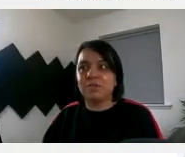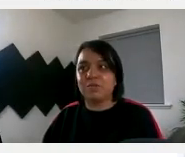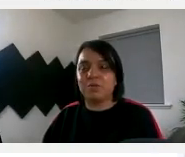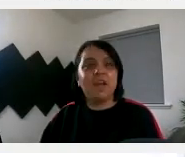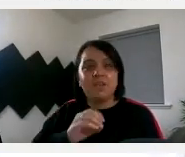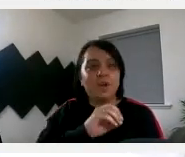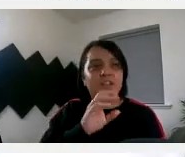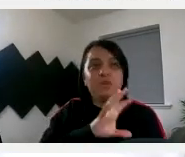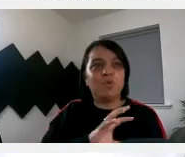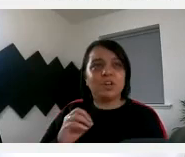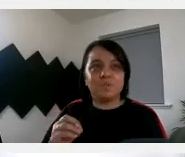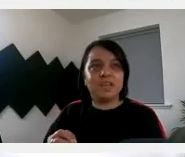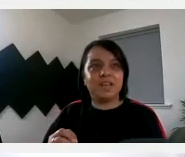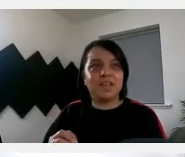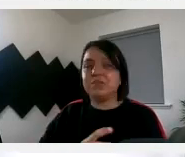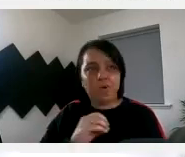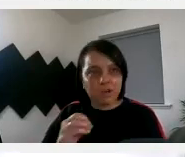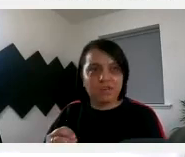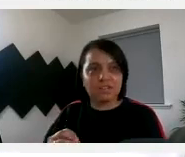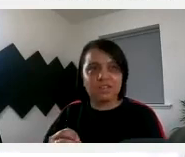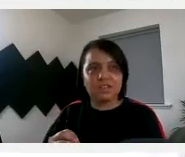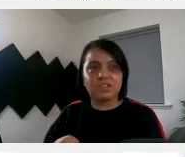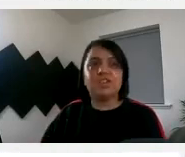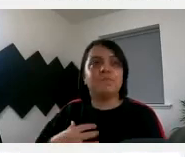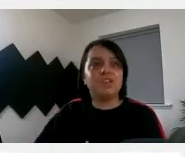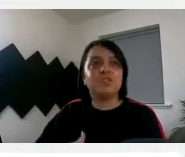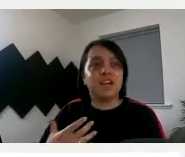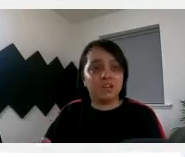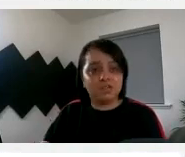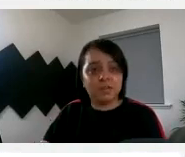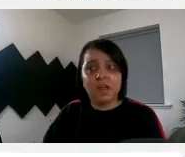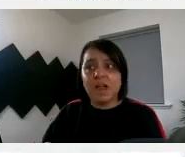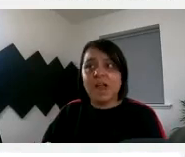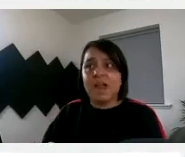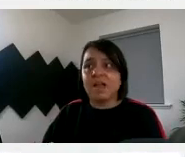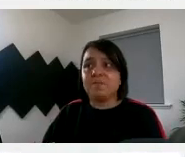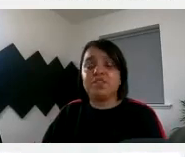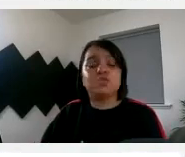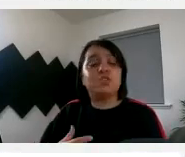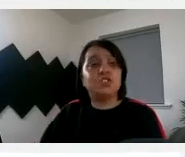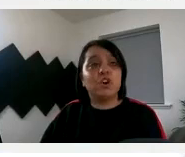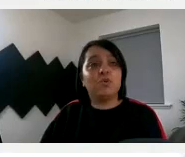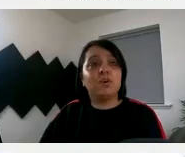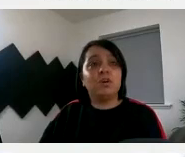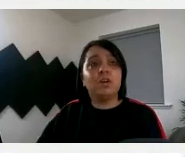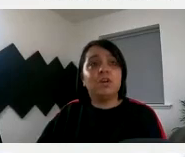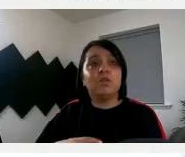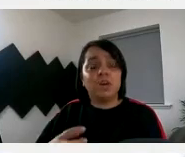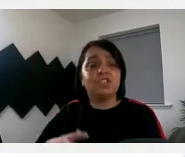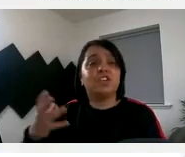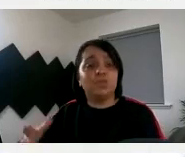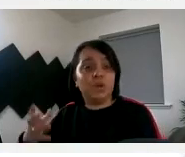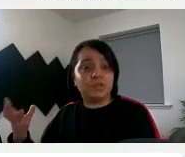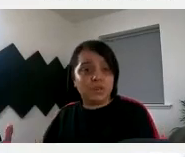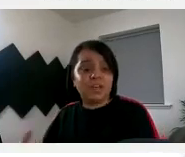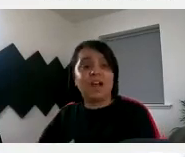you do. The way that you all are speaking now is perfect, so you can be yourself. It's just good to know what